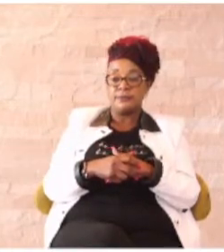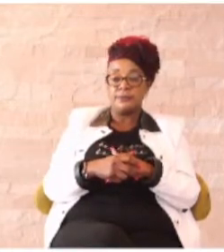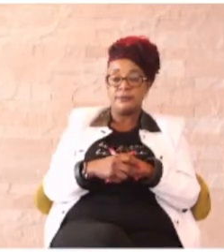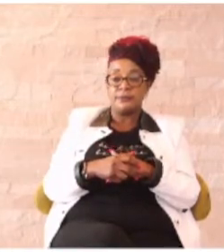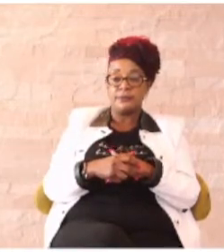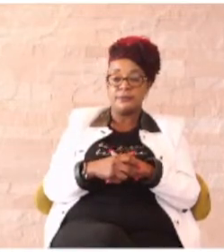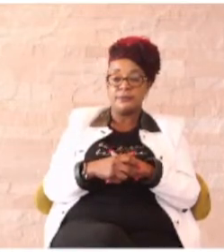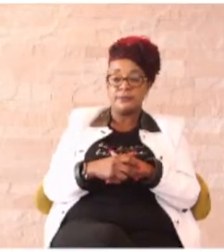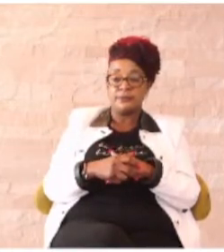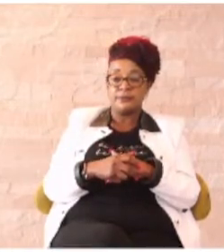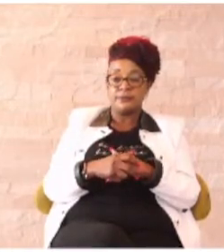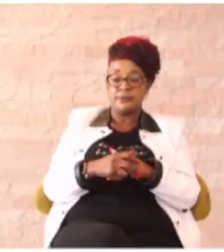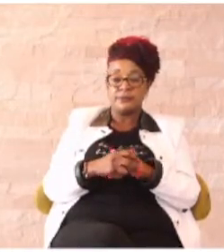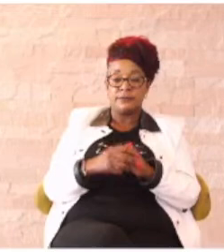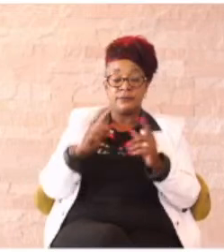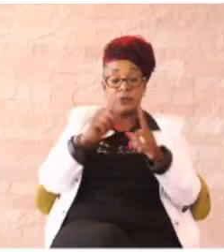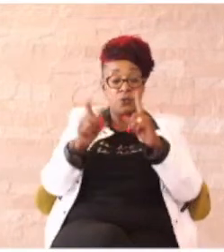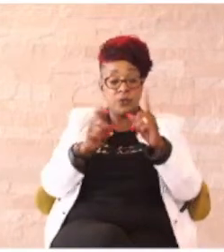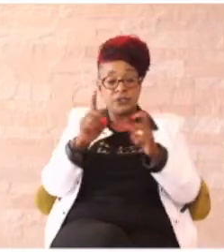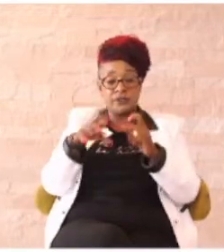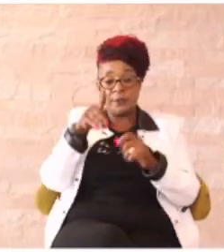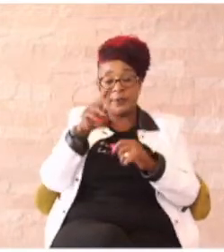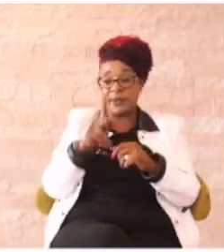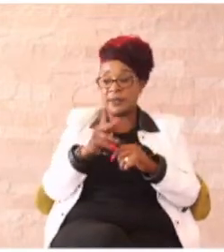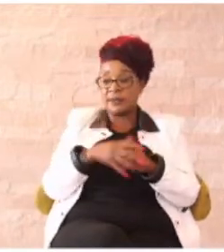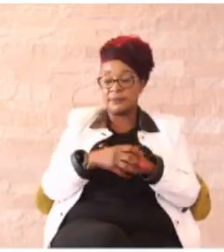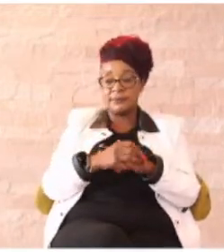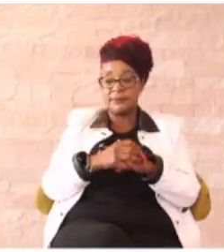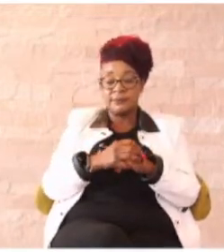Questions for Siiqqee?